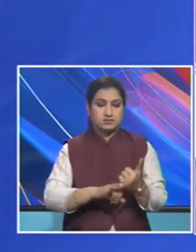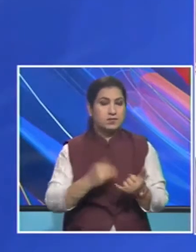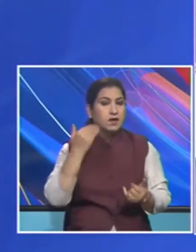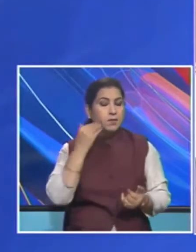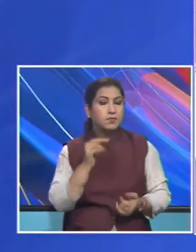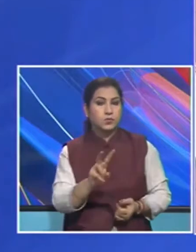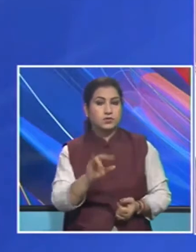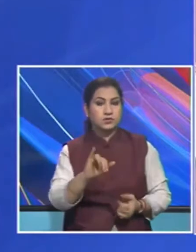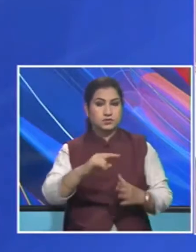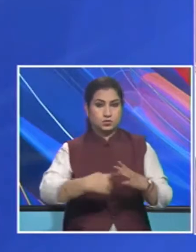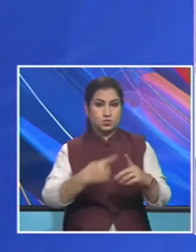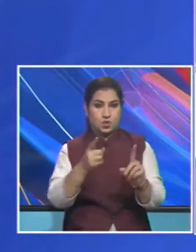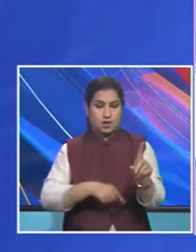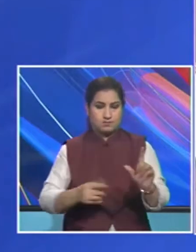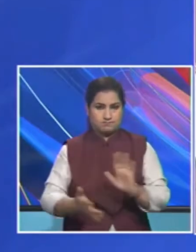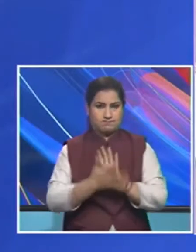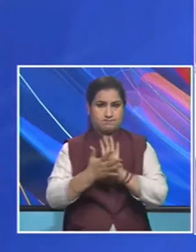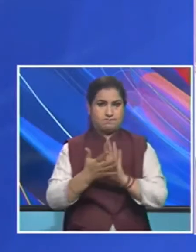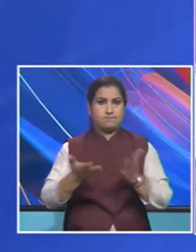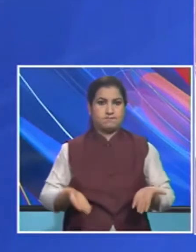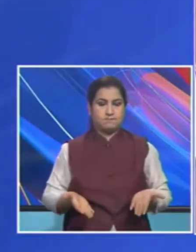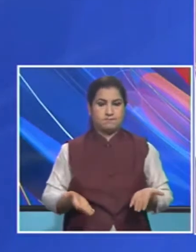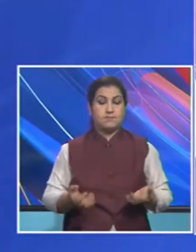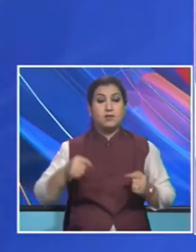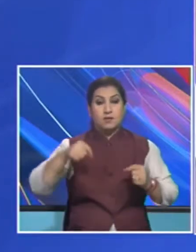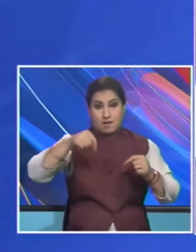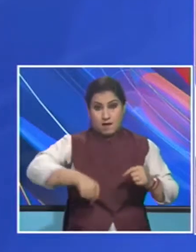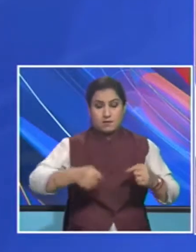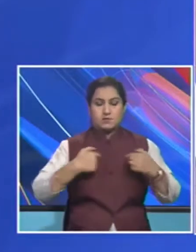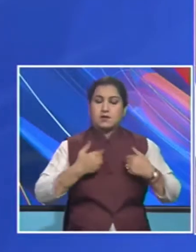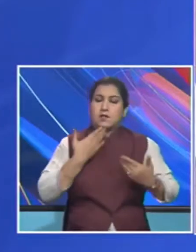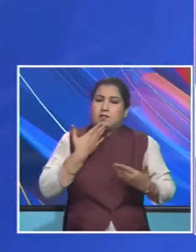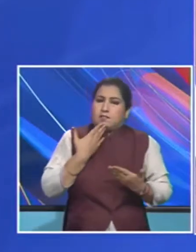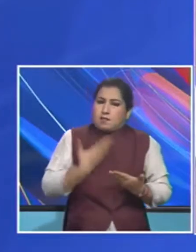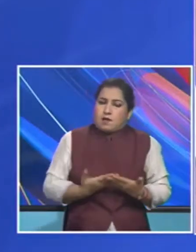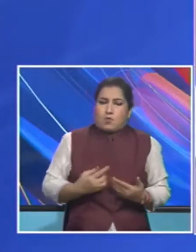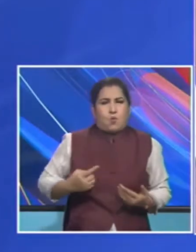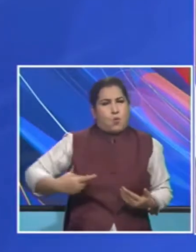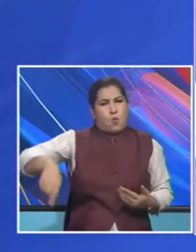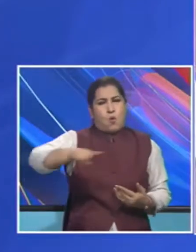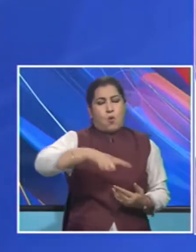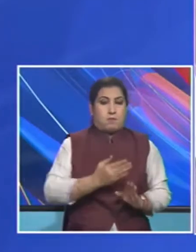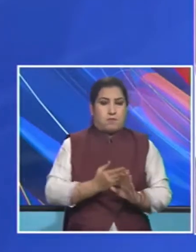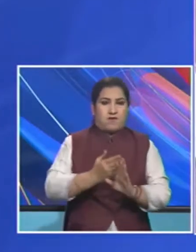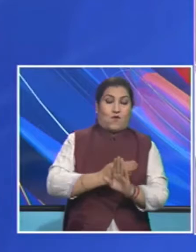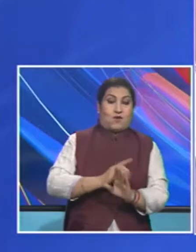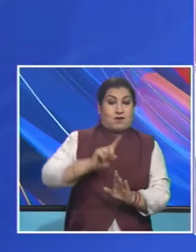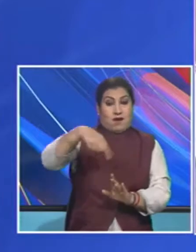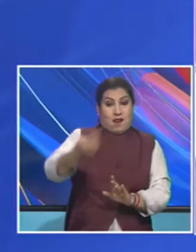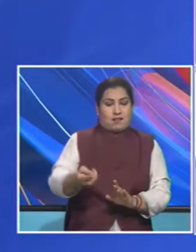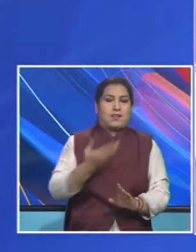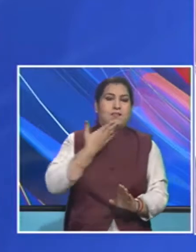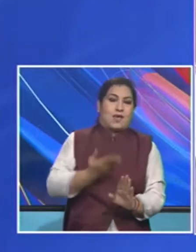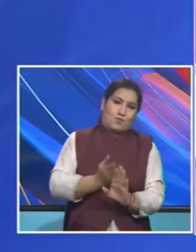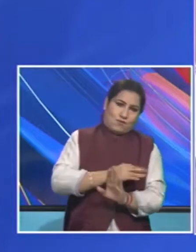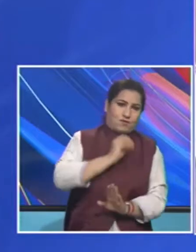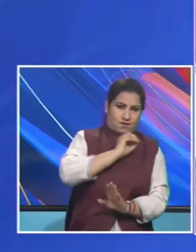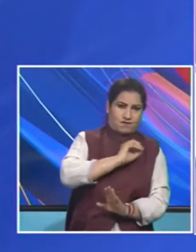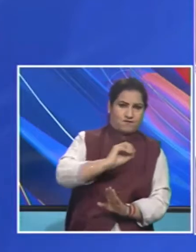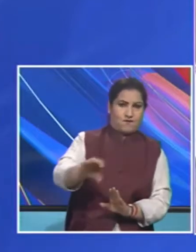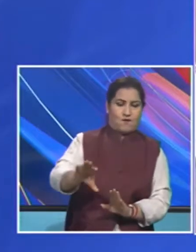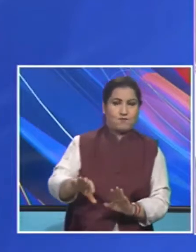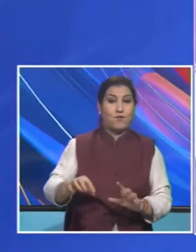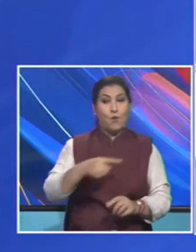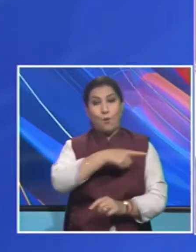armed forces. Today, I extend my best wishes in advance to the armed forces of